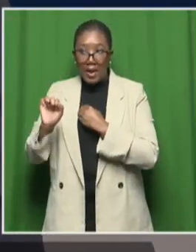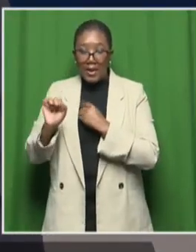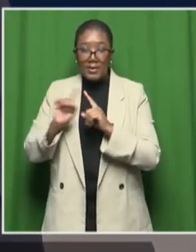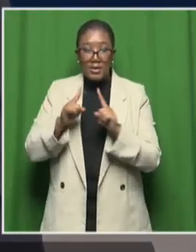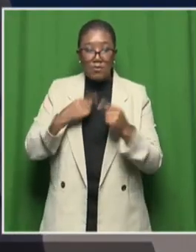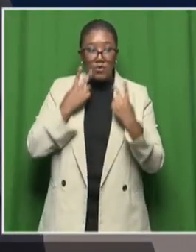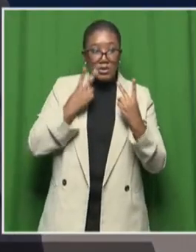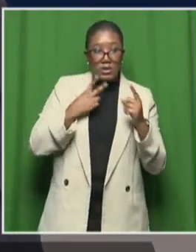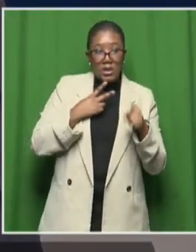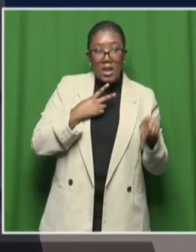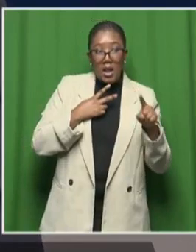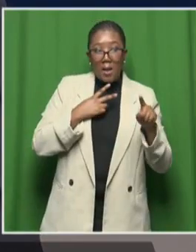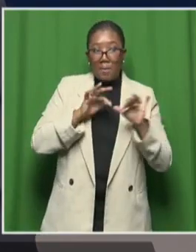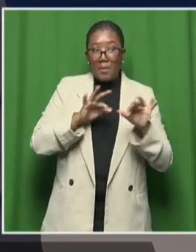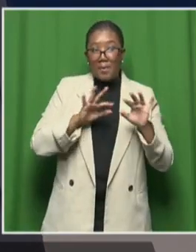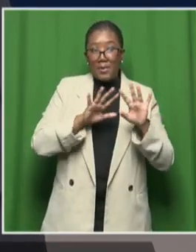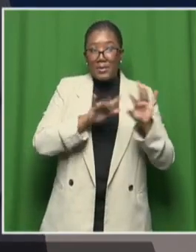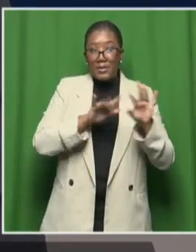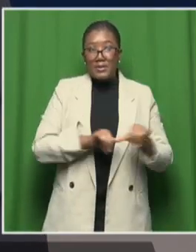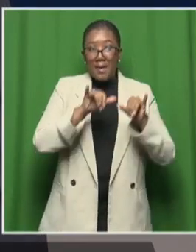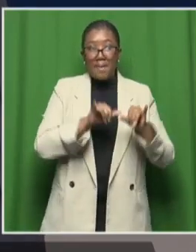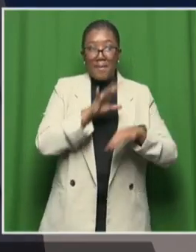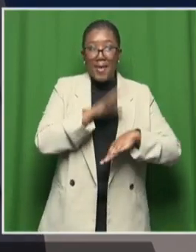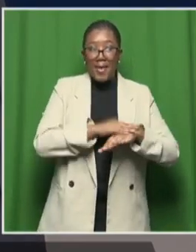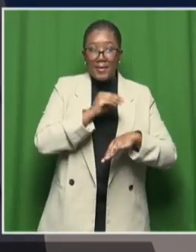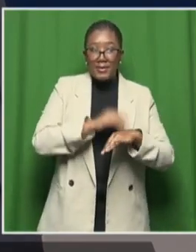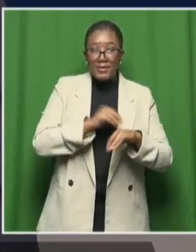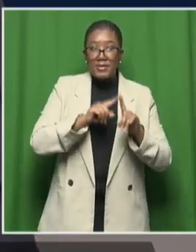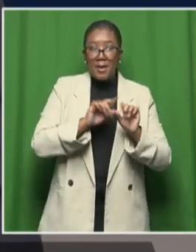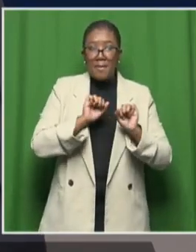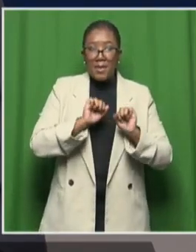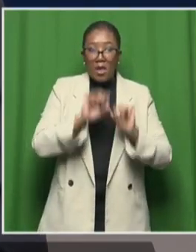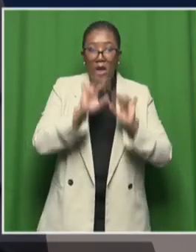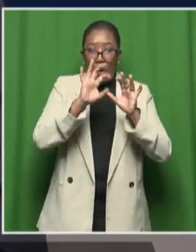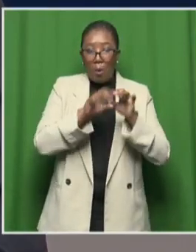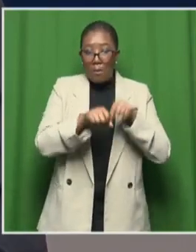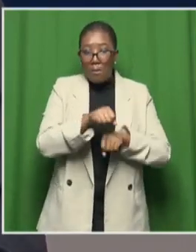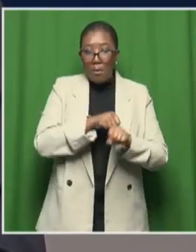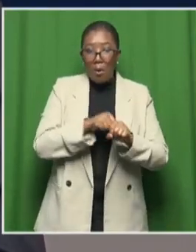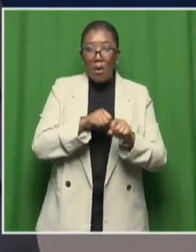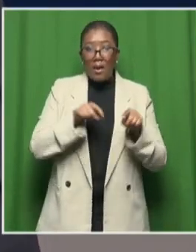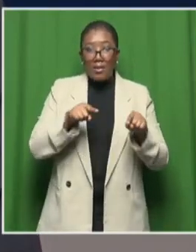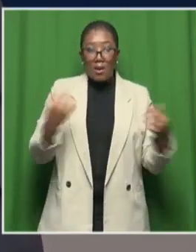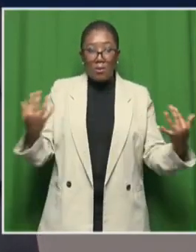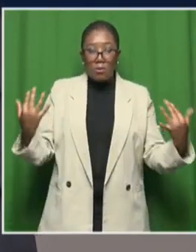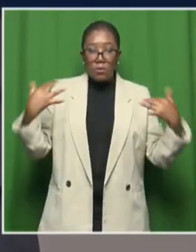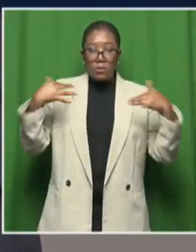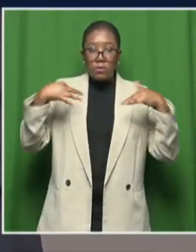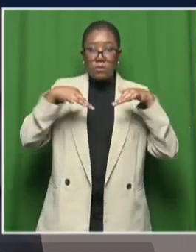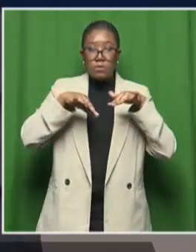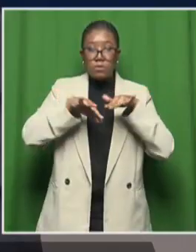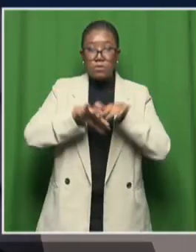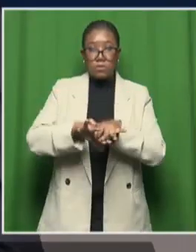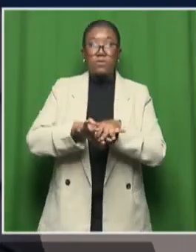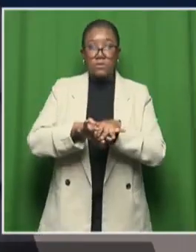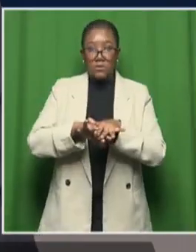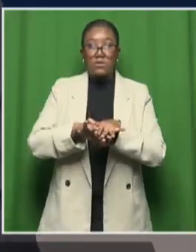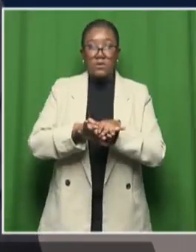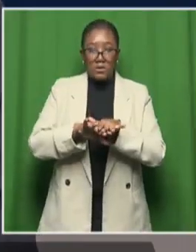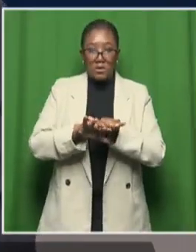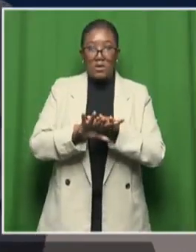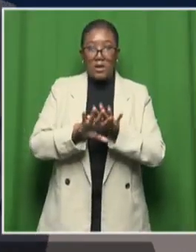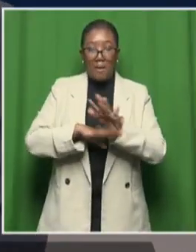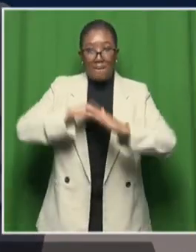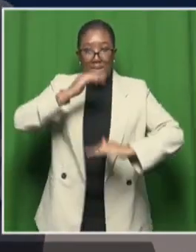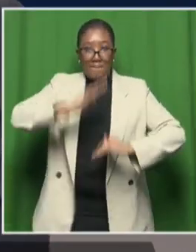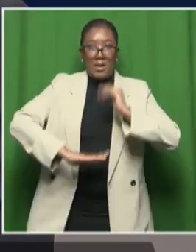and you look at where he came from, and all those worked towards